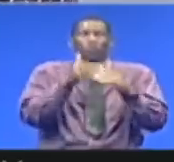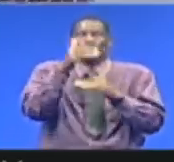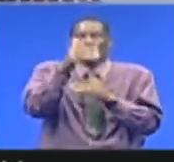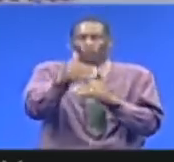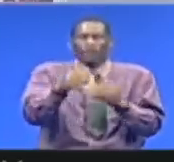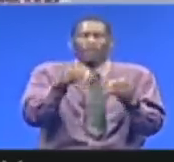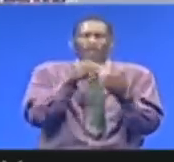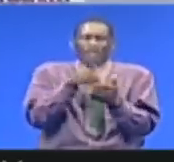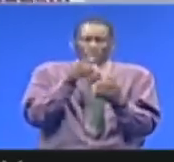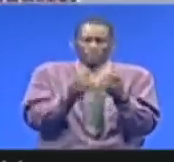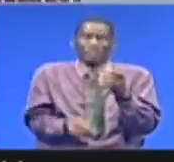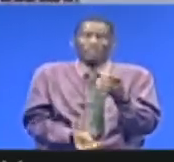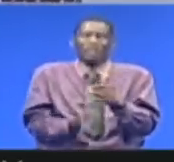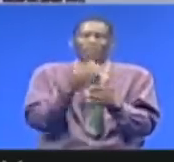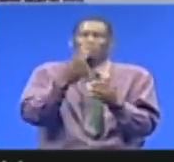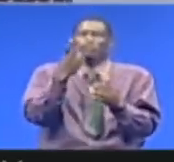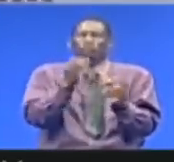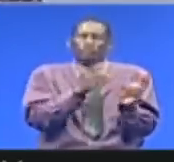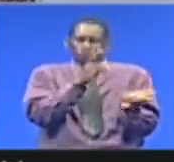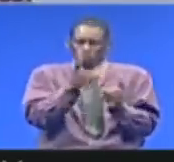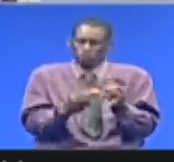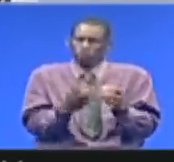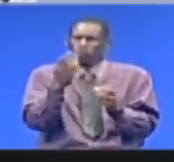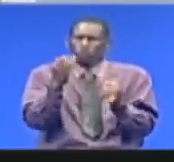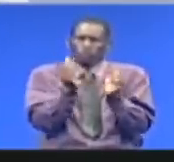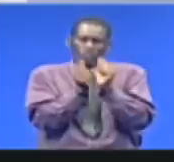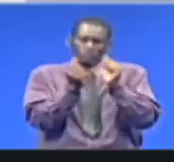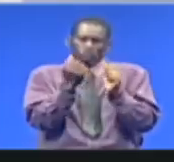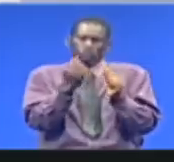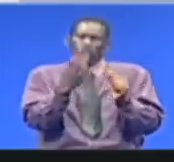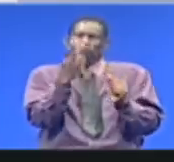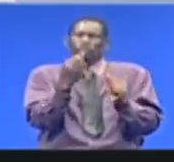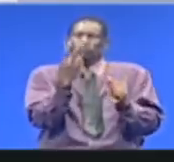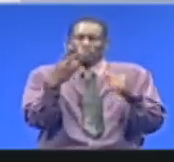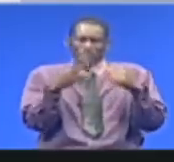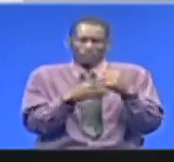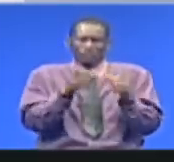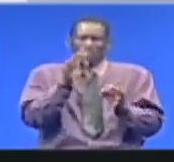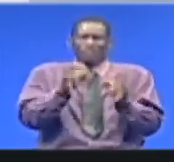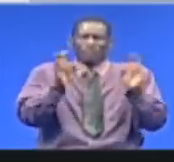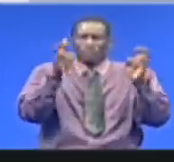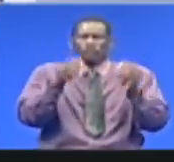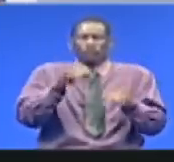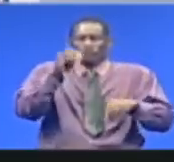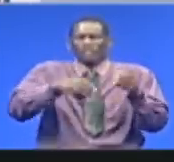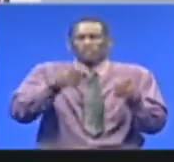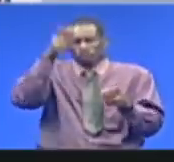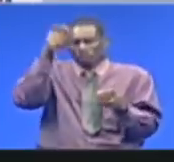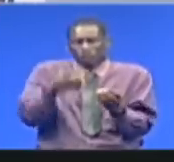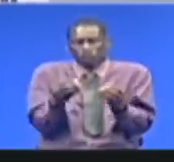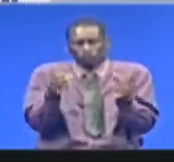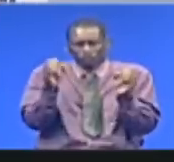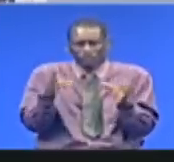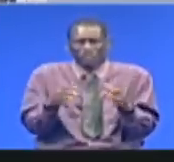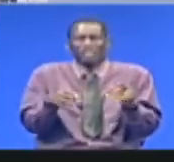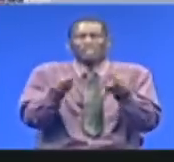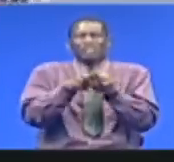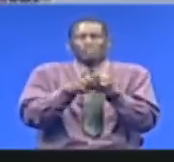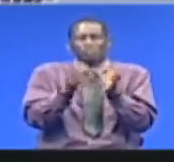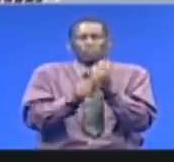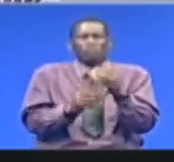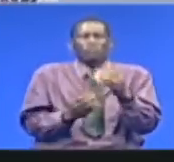come 2022, 2027. If the issues of electoral injustices are not properly addressed, then we'll be getting to the same issue. So I think the best